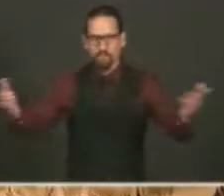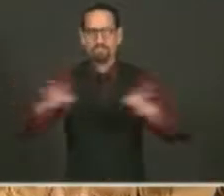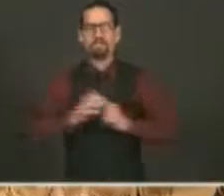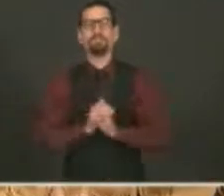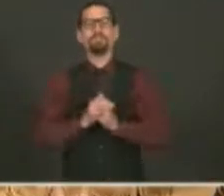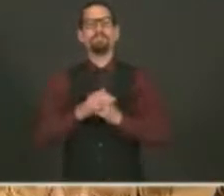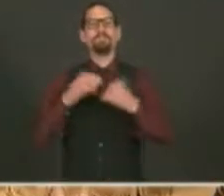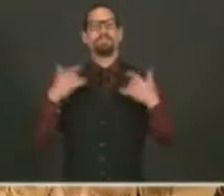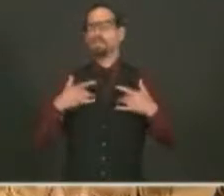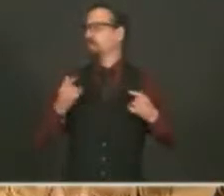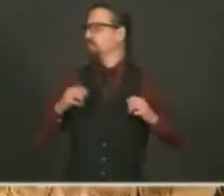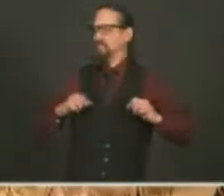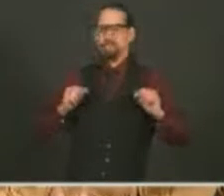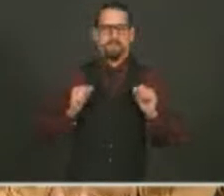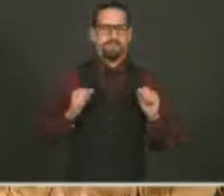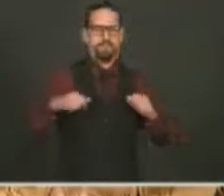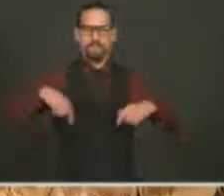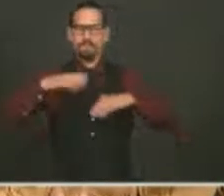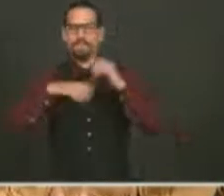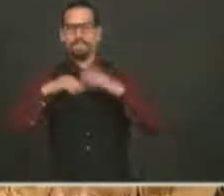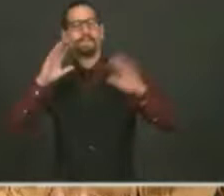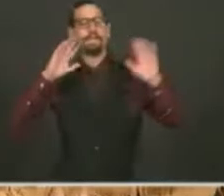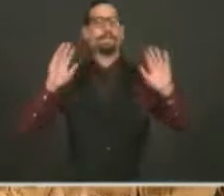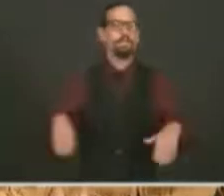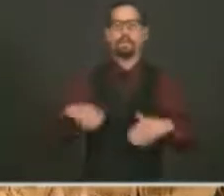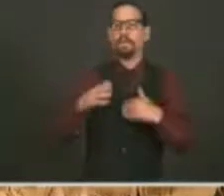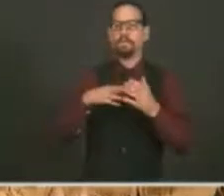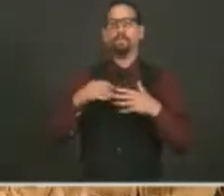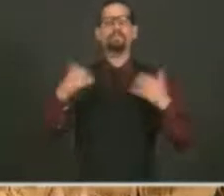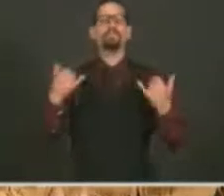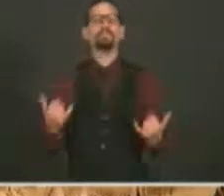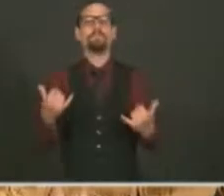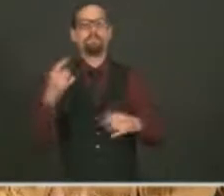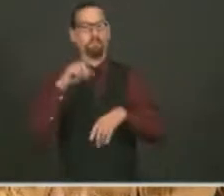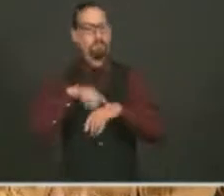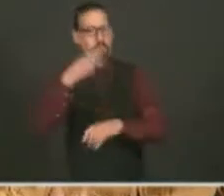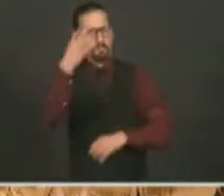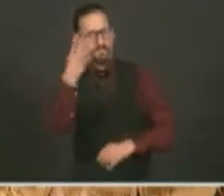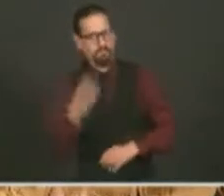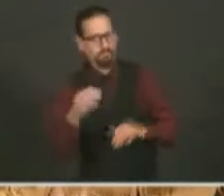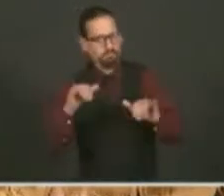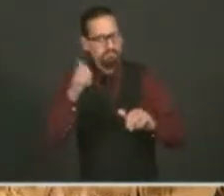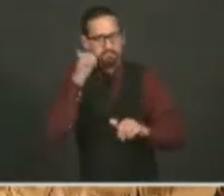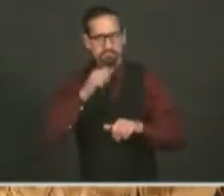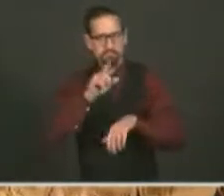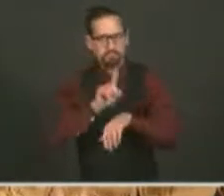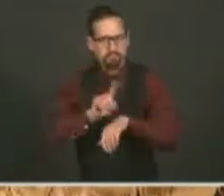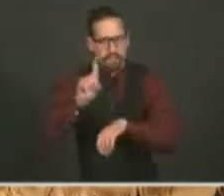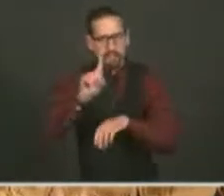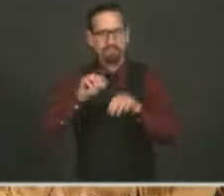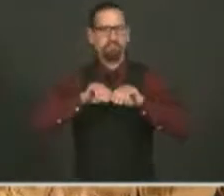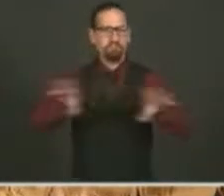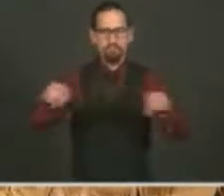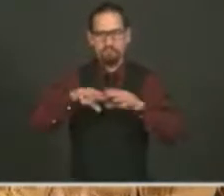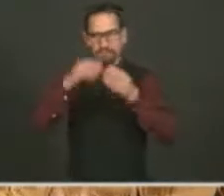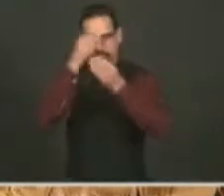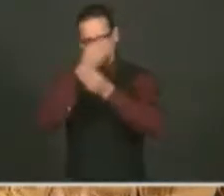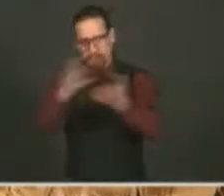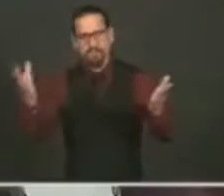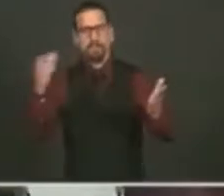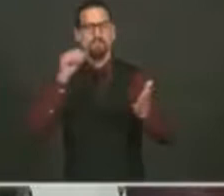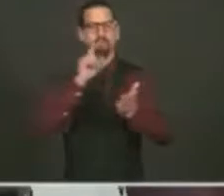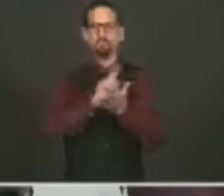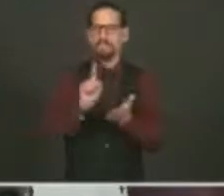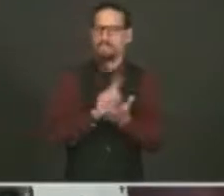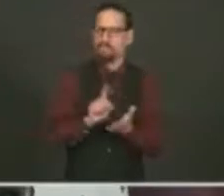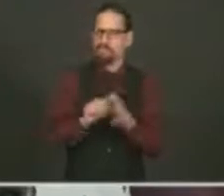o'clock coronavirus press conference. As a reminder, I'm here every Wednesday at 1 o'clock, and